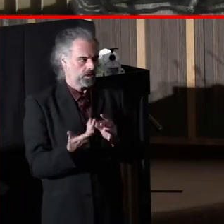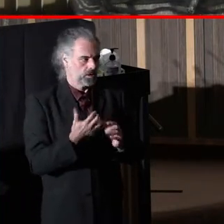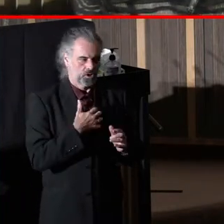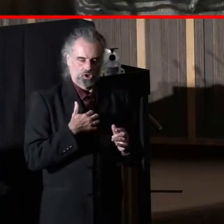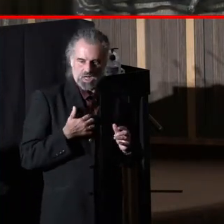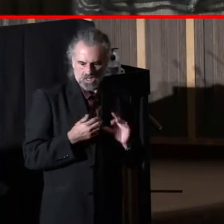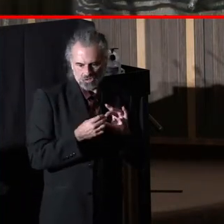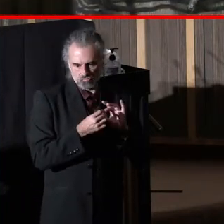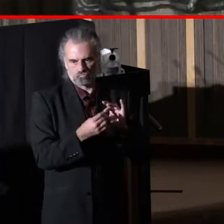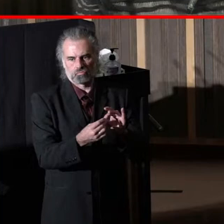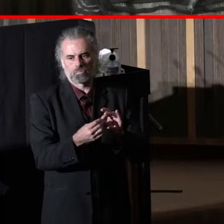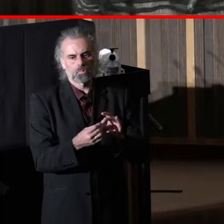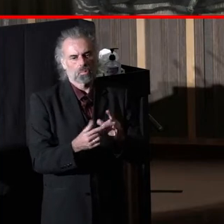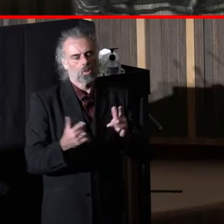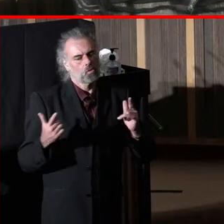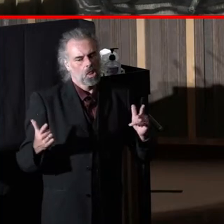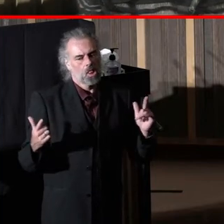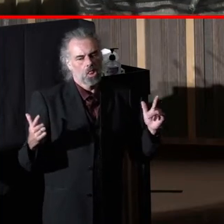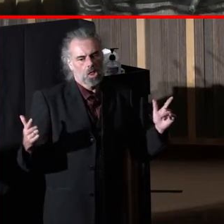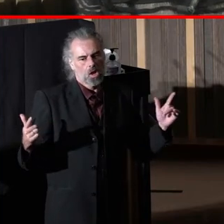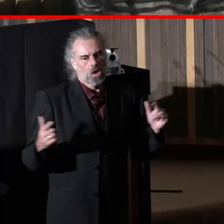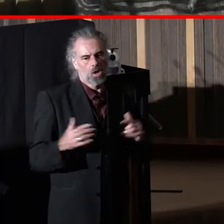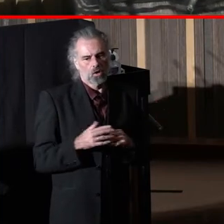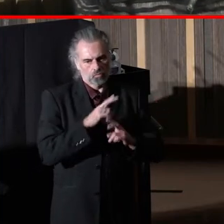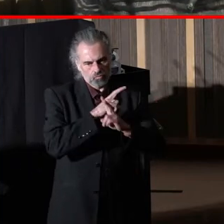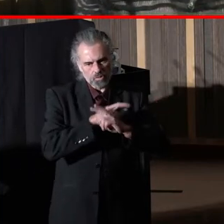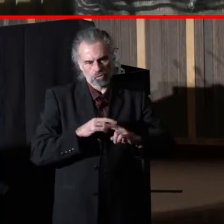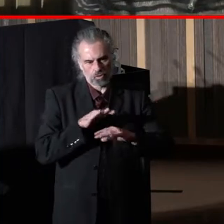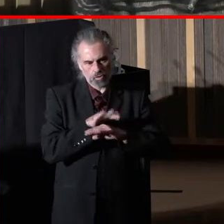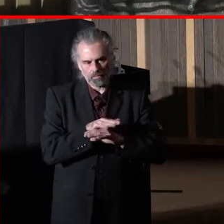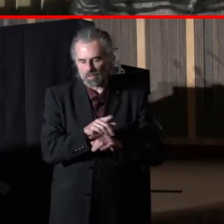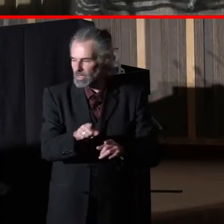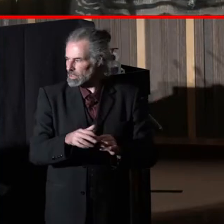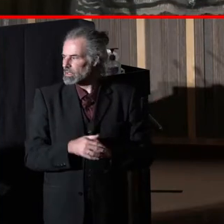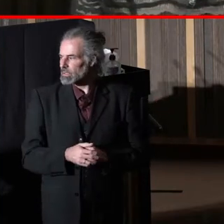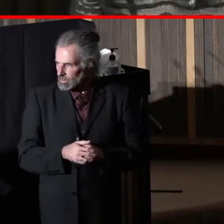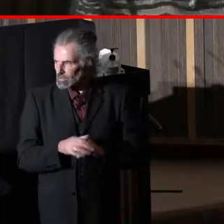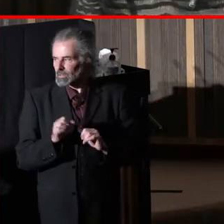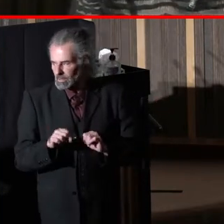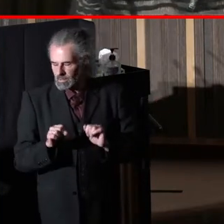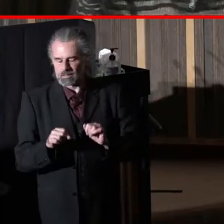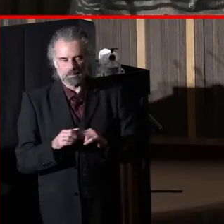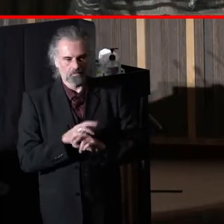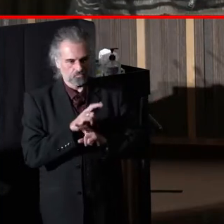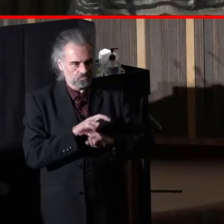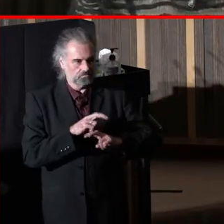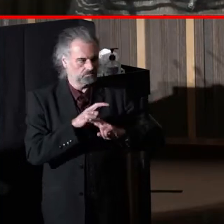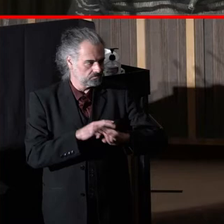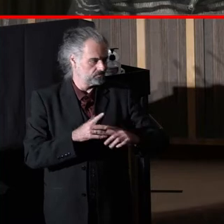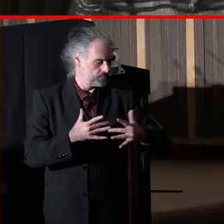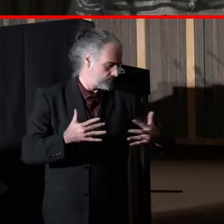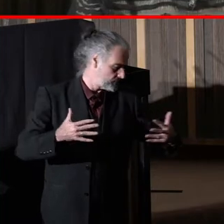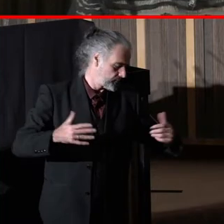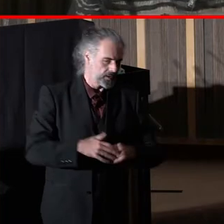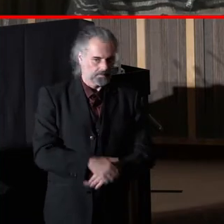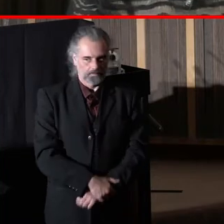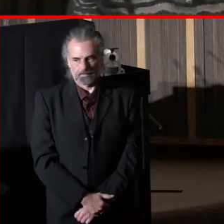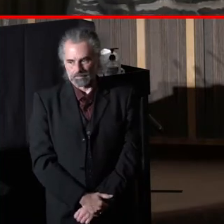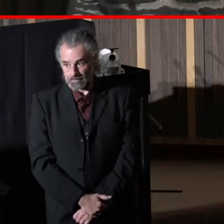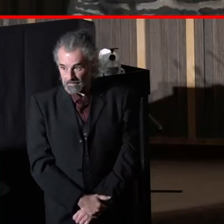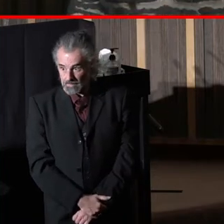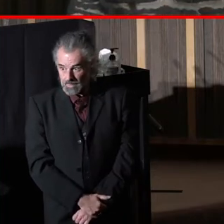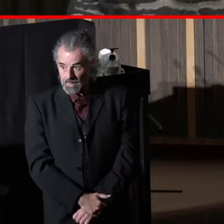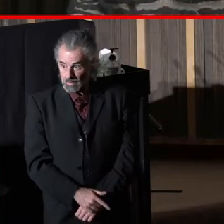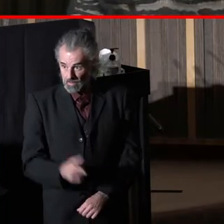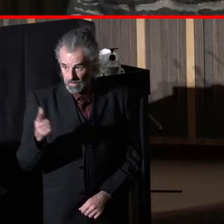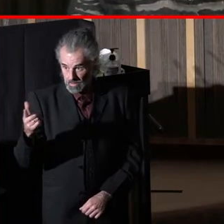them. So there's a lot of research in the research of exactly. Yeah. Fantastic. Phil,